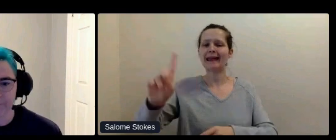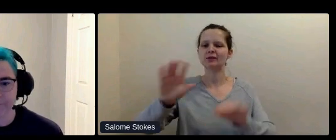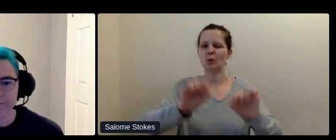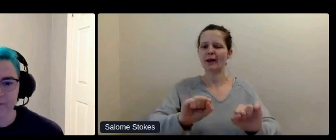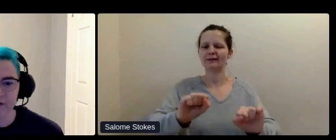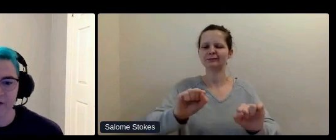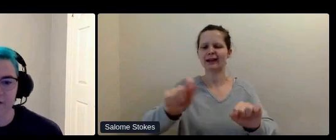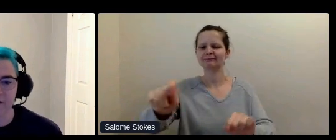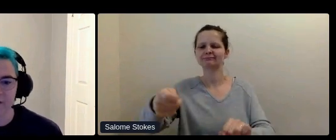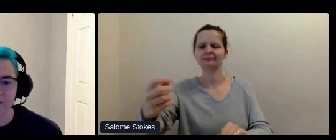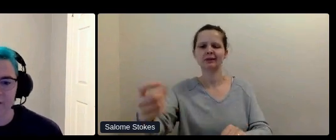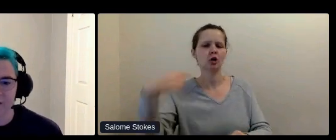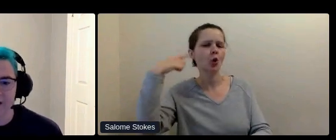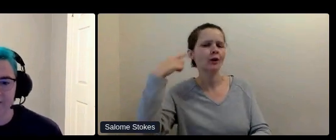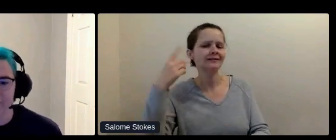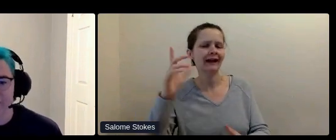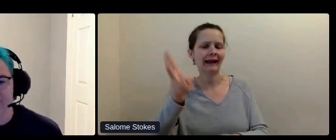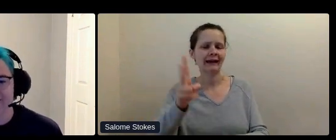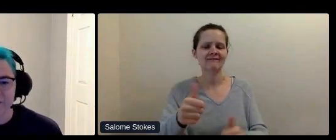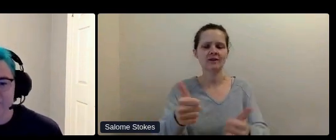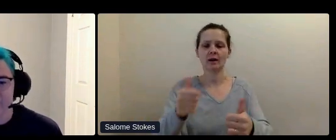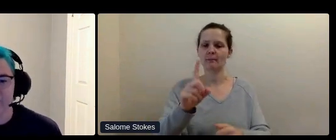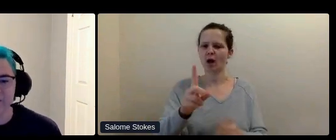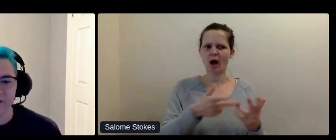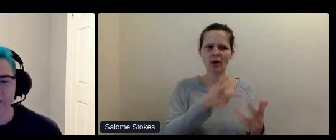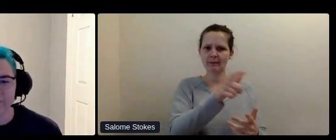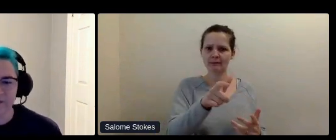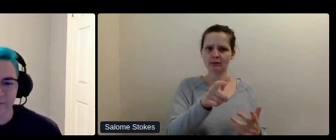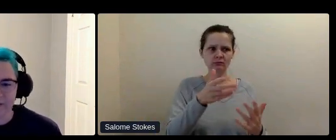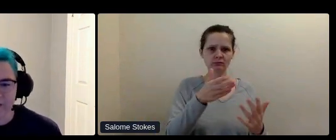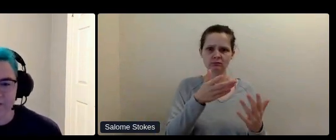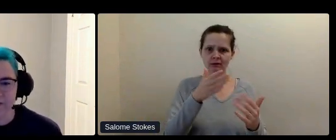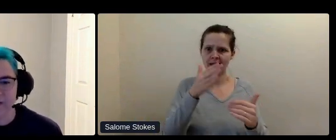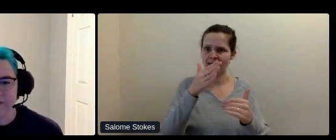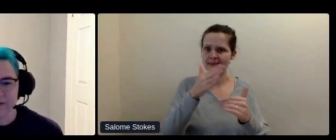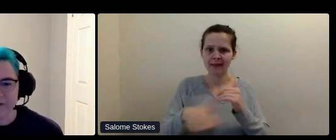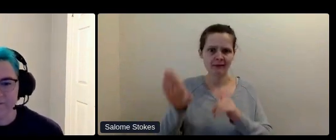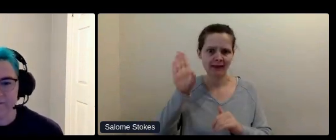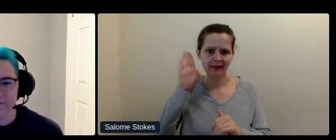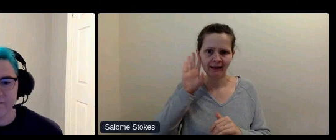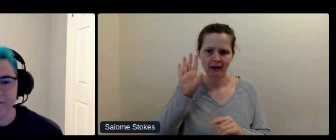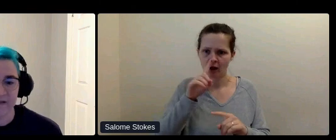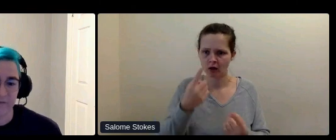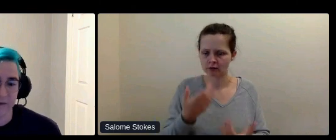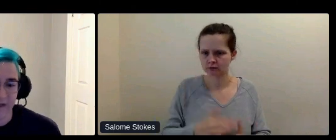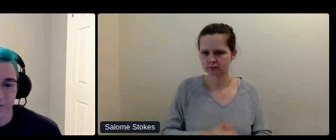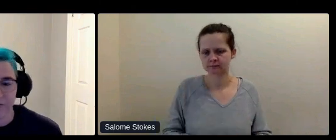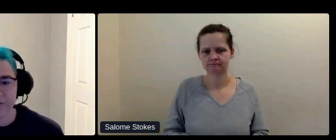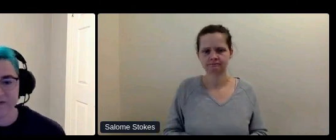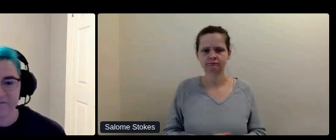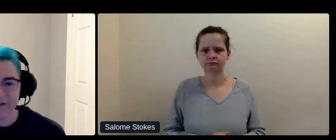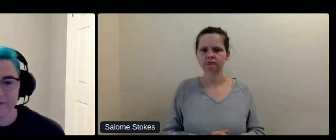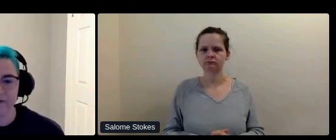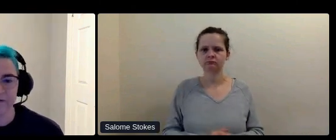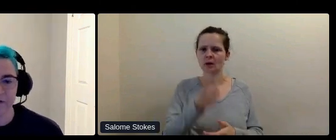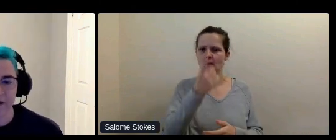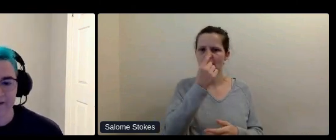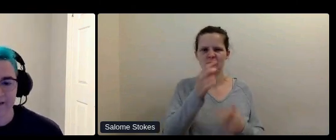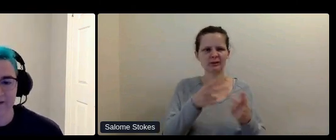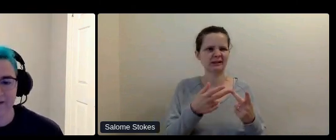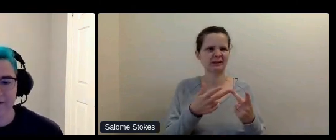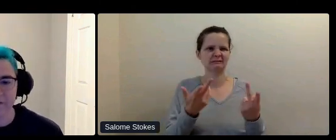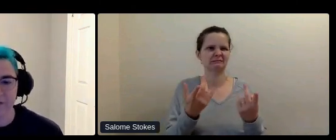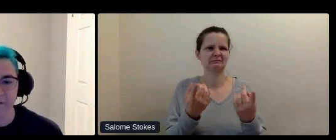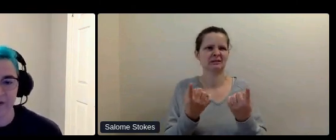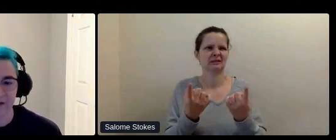time. Other more elusive barriers might come from subject matter of the game itself. Maybe it isn't relatable or doesn't have themes or